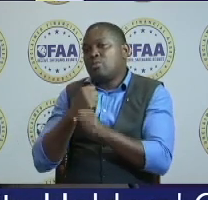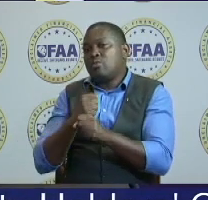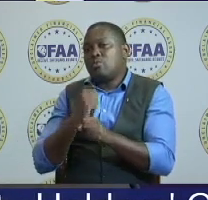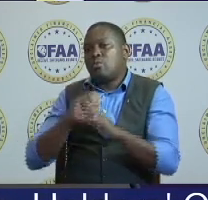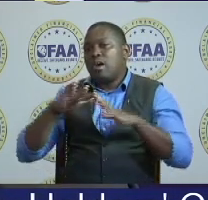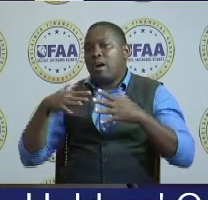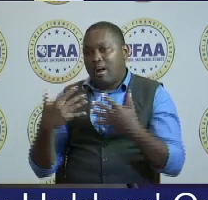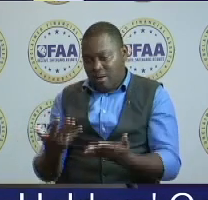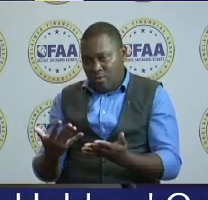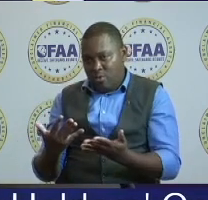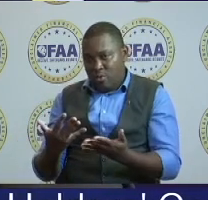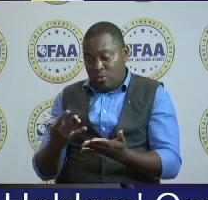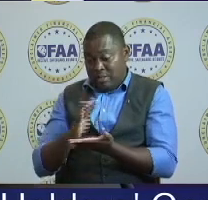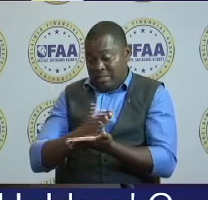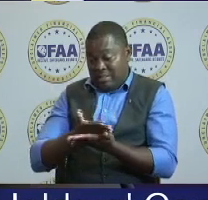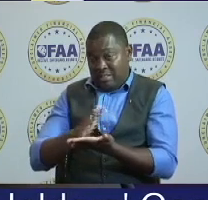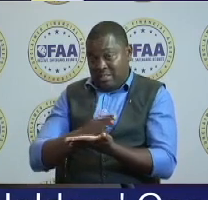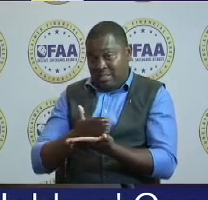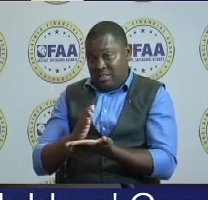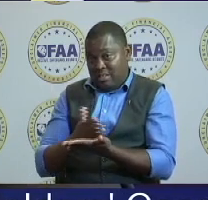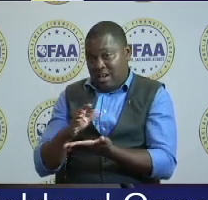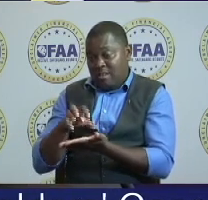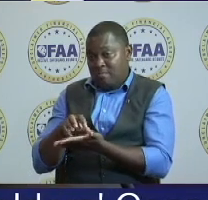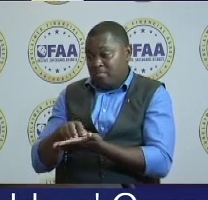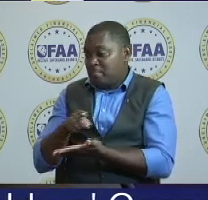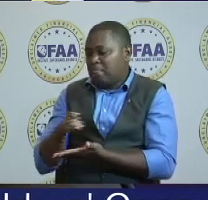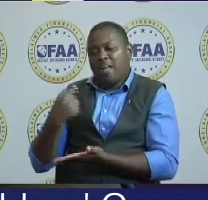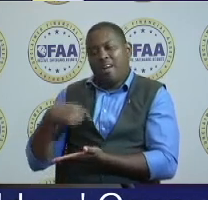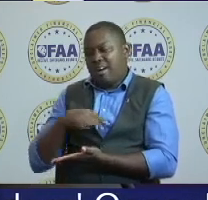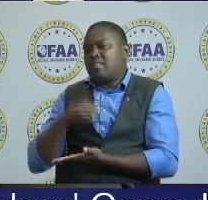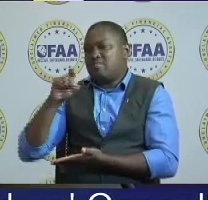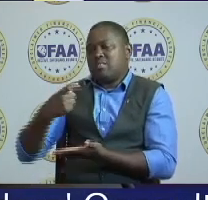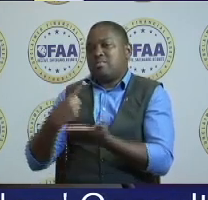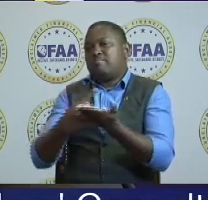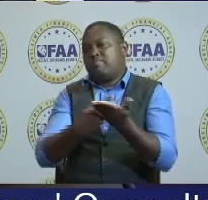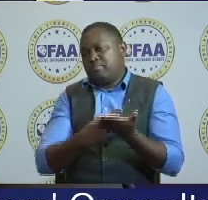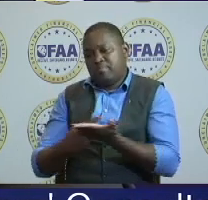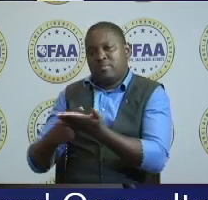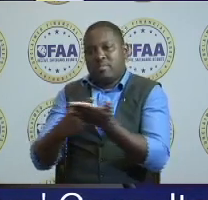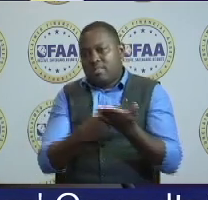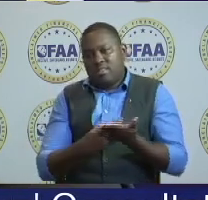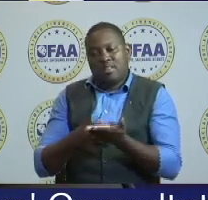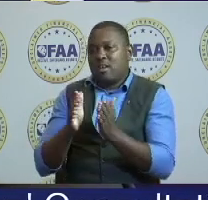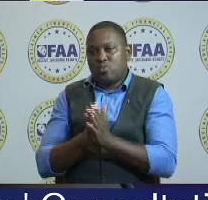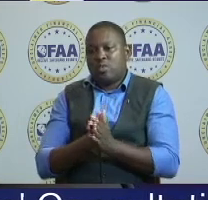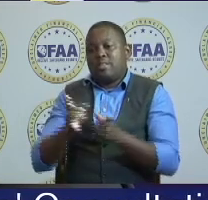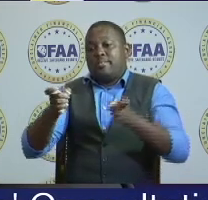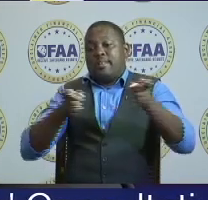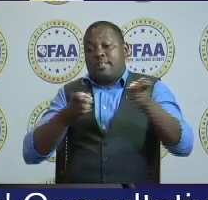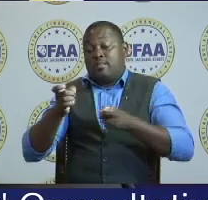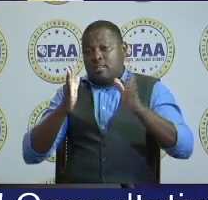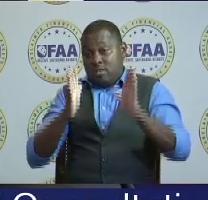issued and paid up share capital is a conversation we are having with their regulator, so that we